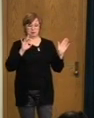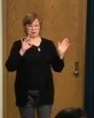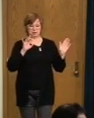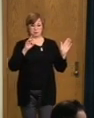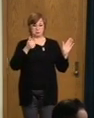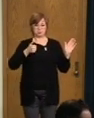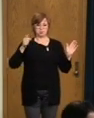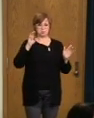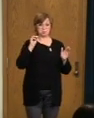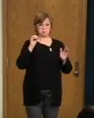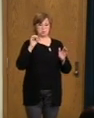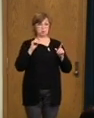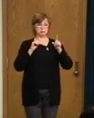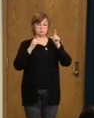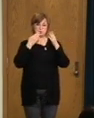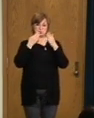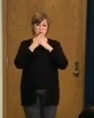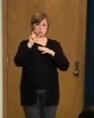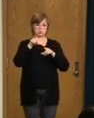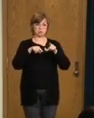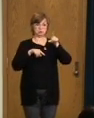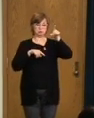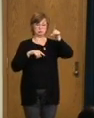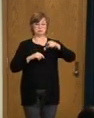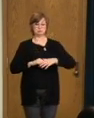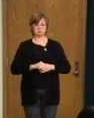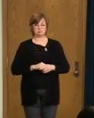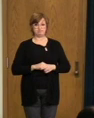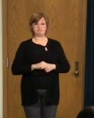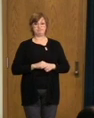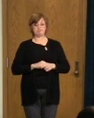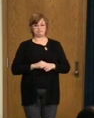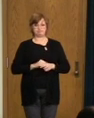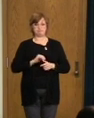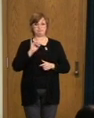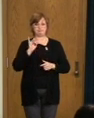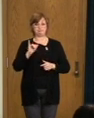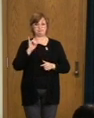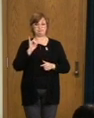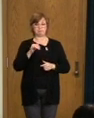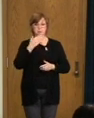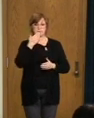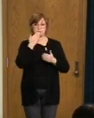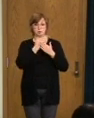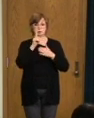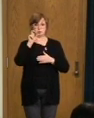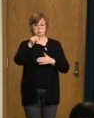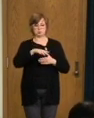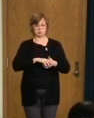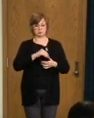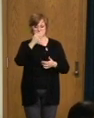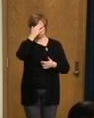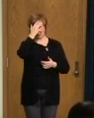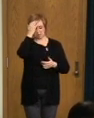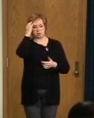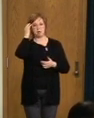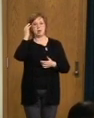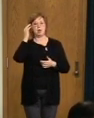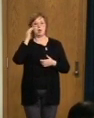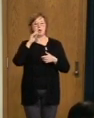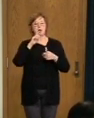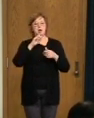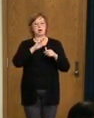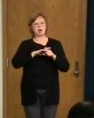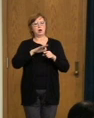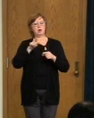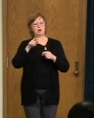actually a very good question. And I would just first say that this reducing the 50% capacity of your fire code